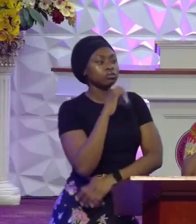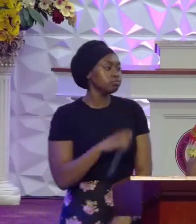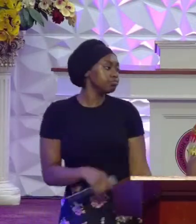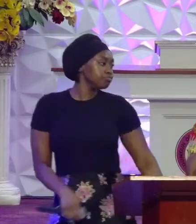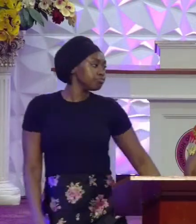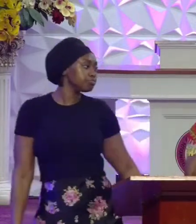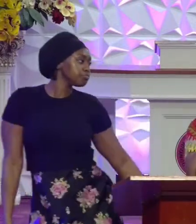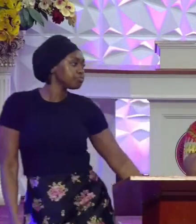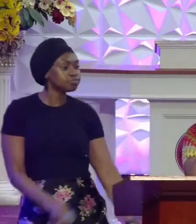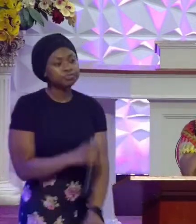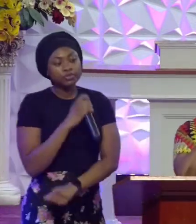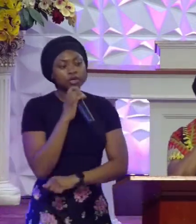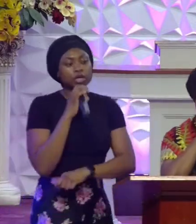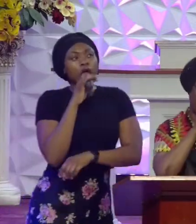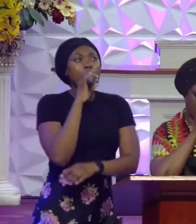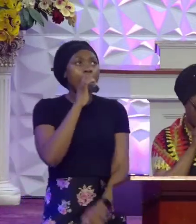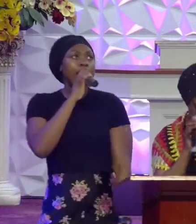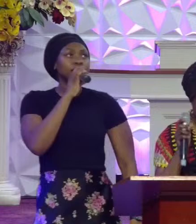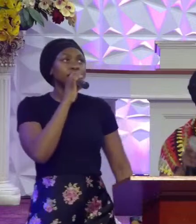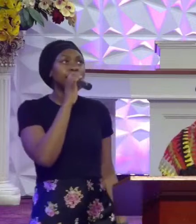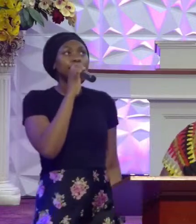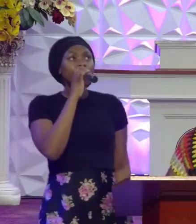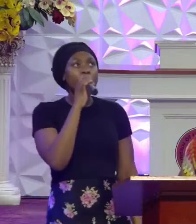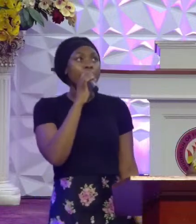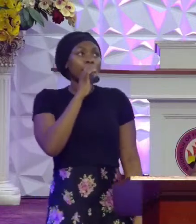Show me the size of your